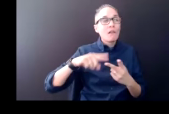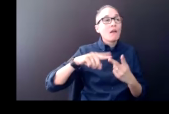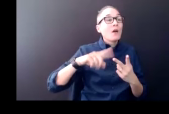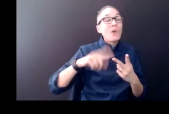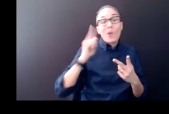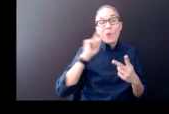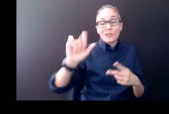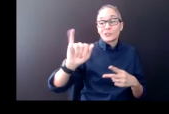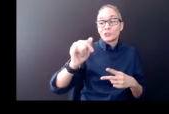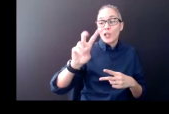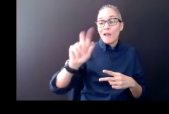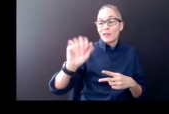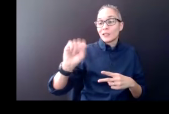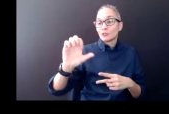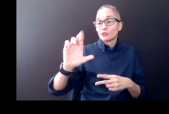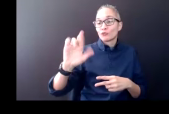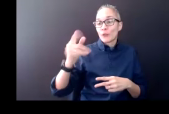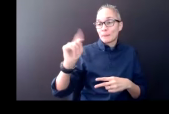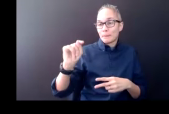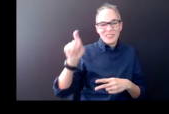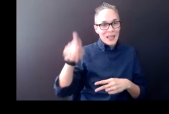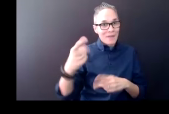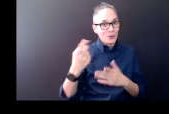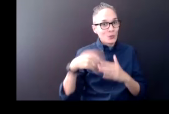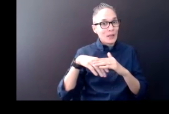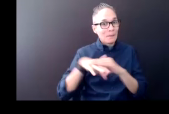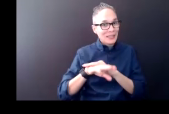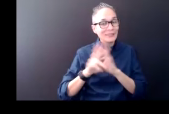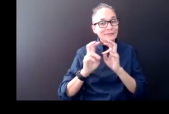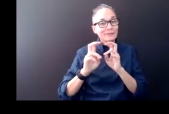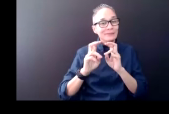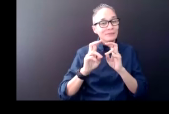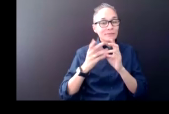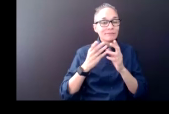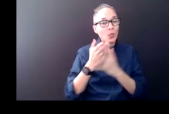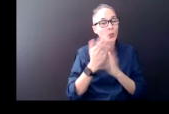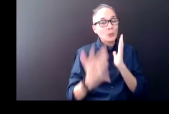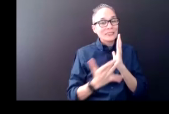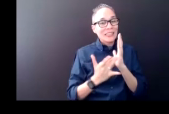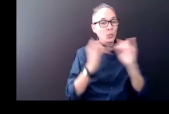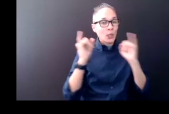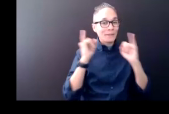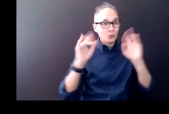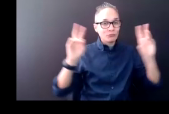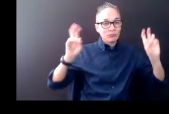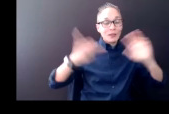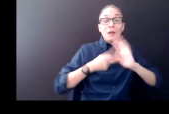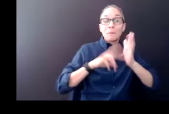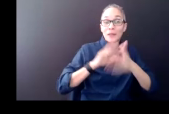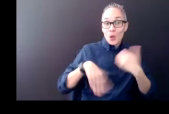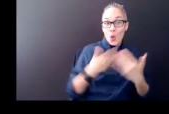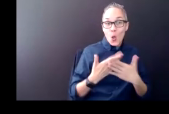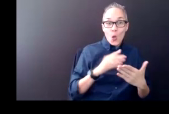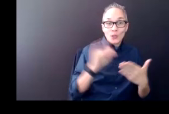or they take JavaScript, they actually have to come into a technical interview. Okay. So that means all